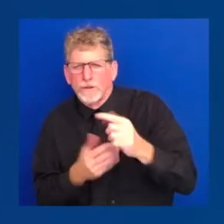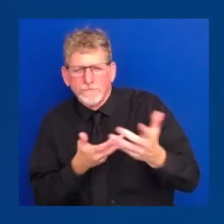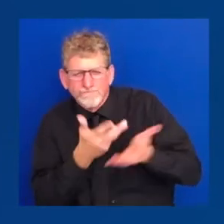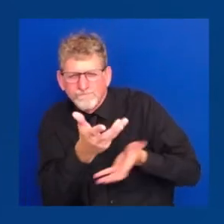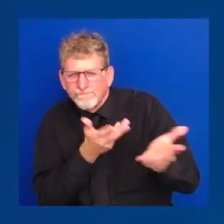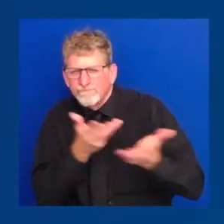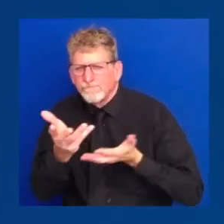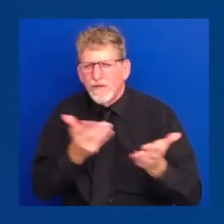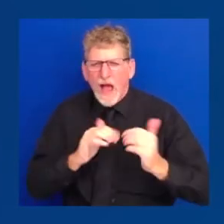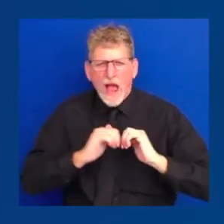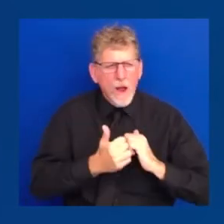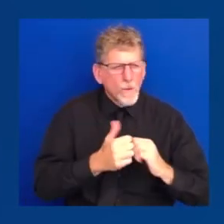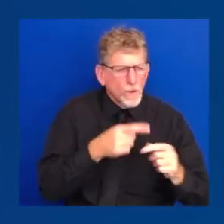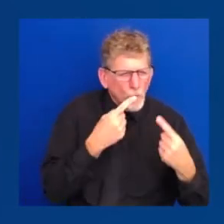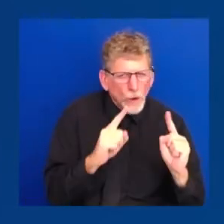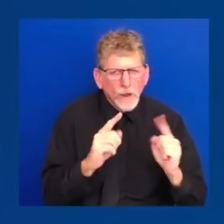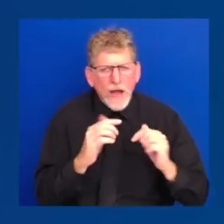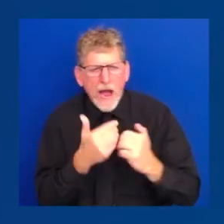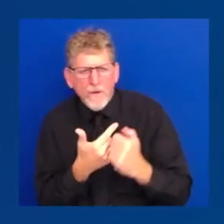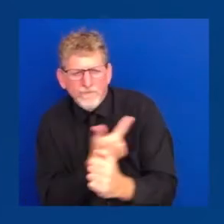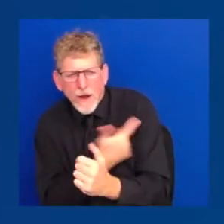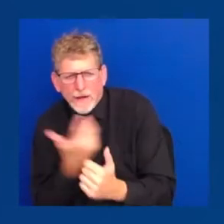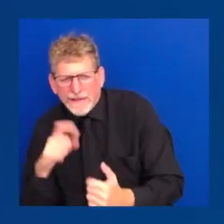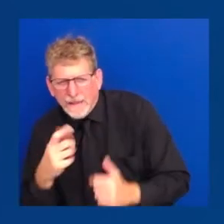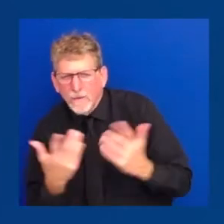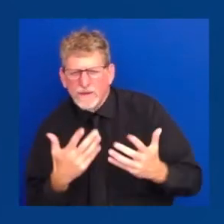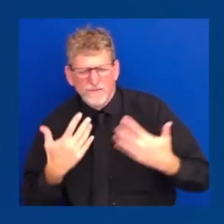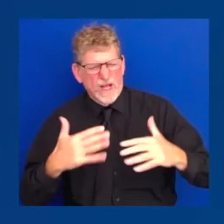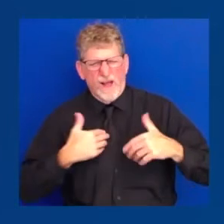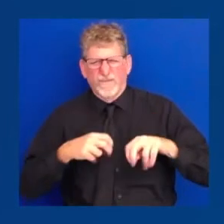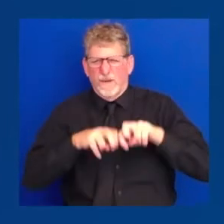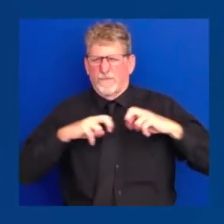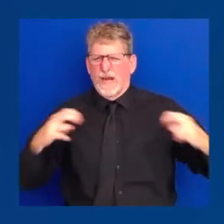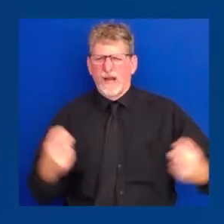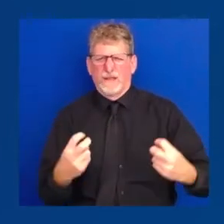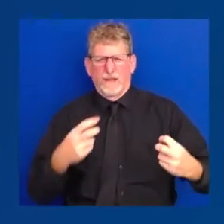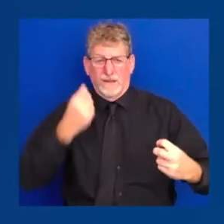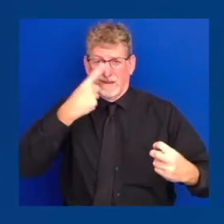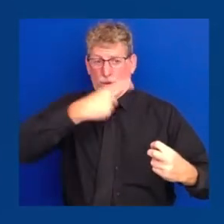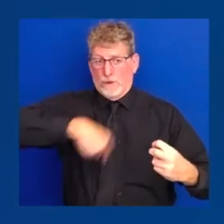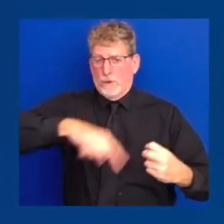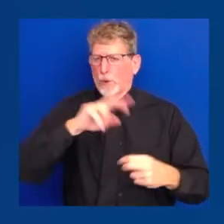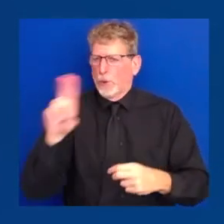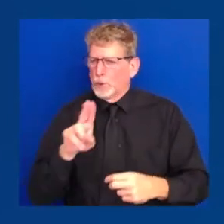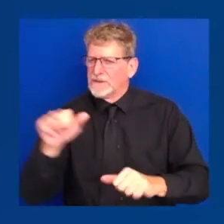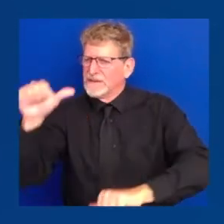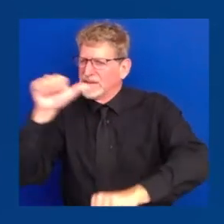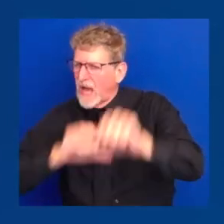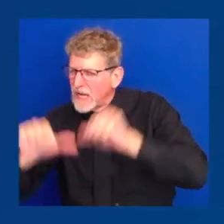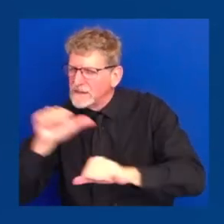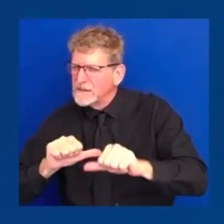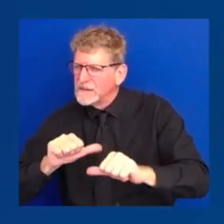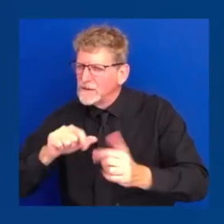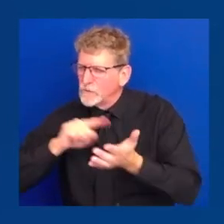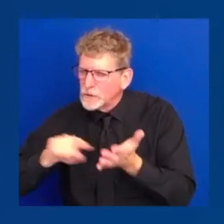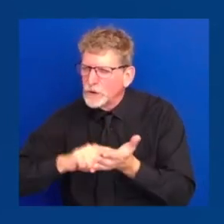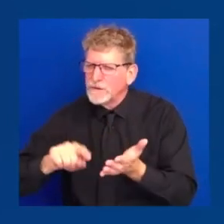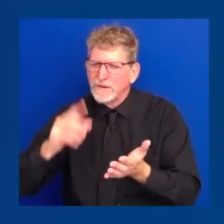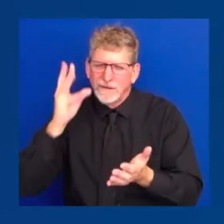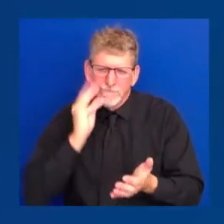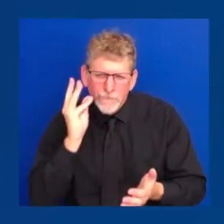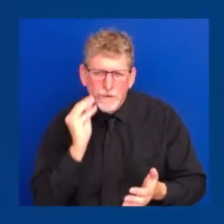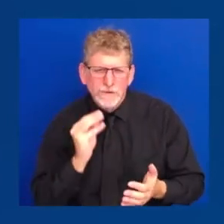best available science. The panel meets regularly to evaluate possible treatment options for